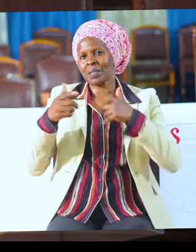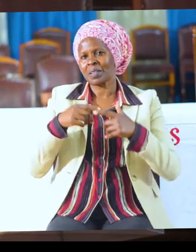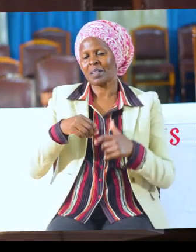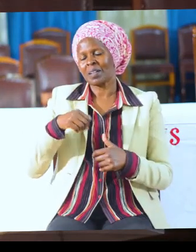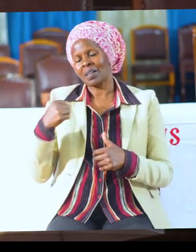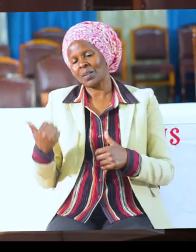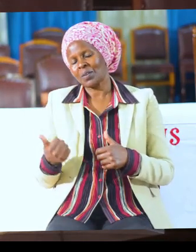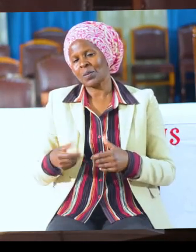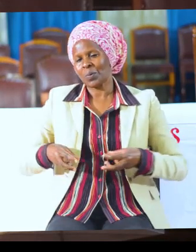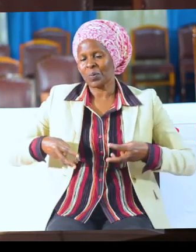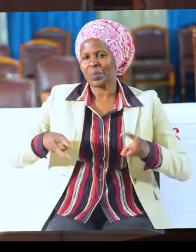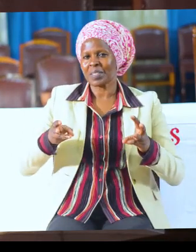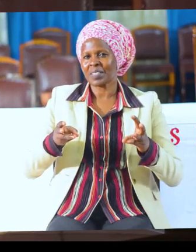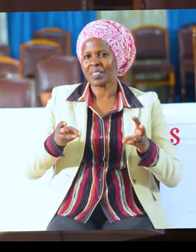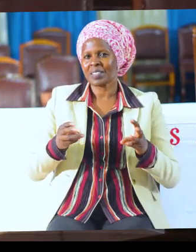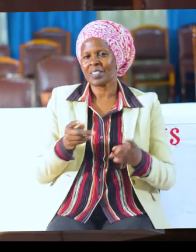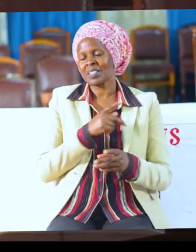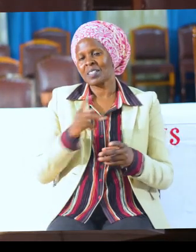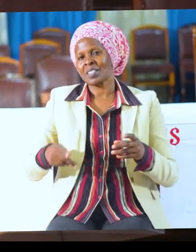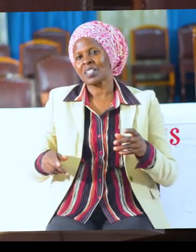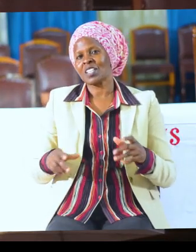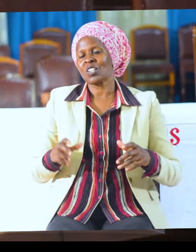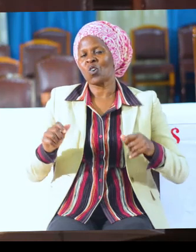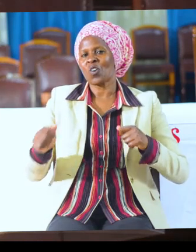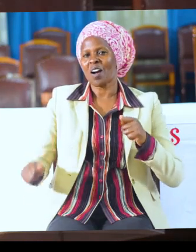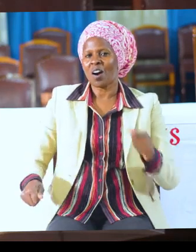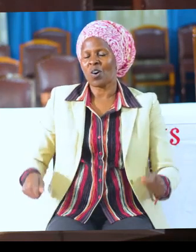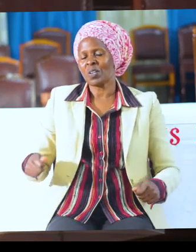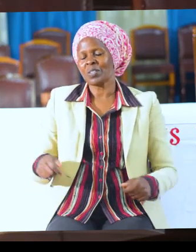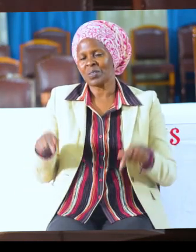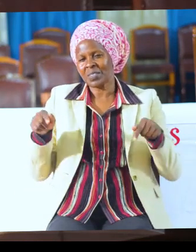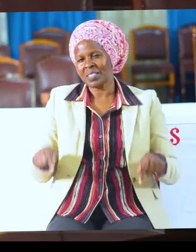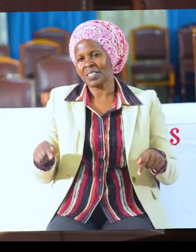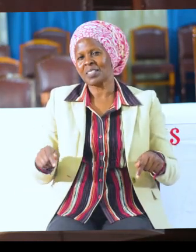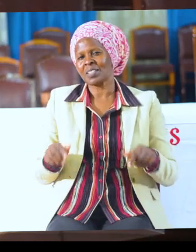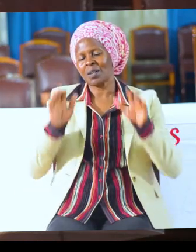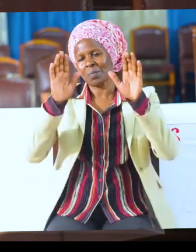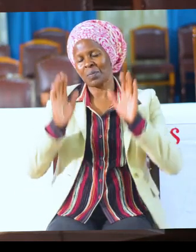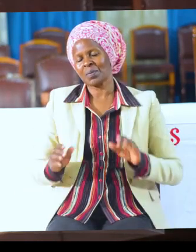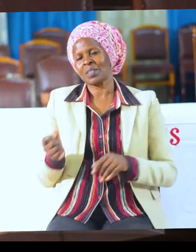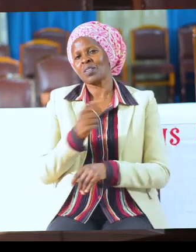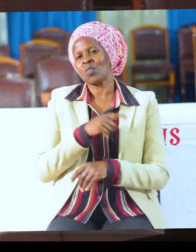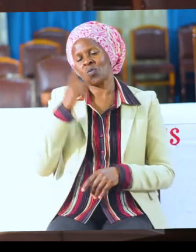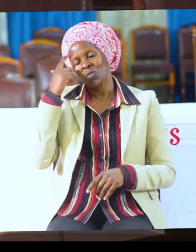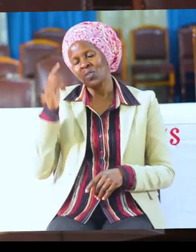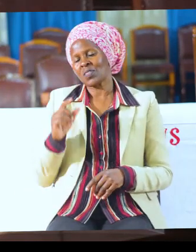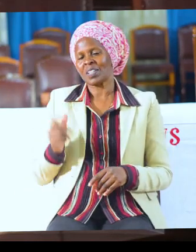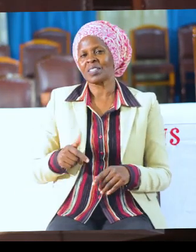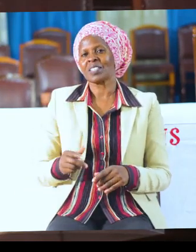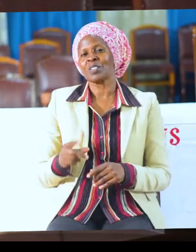way, normally the king would come riding on a horse. Today is also an important day for us